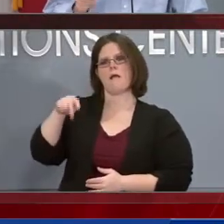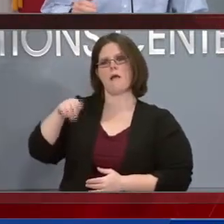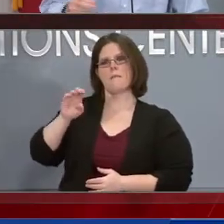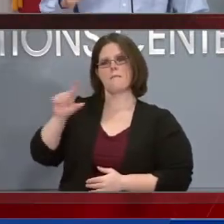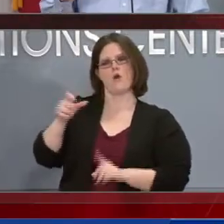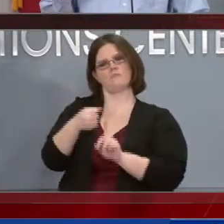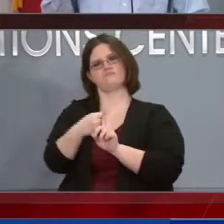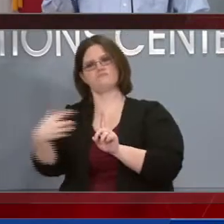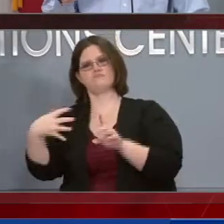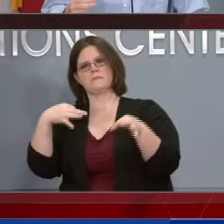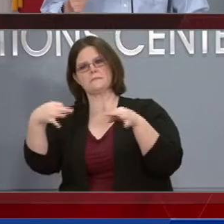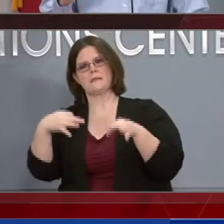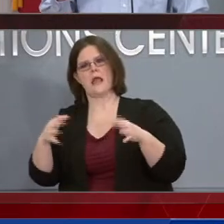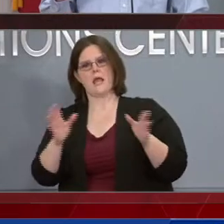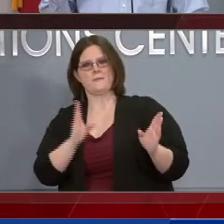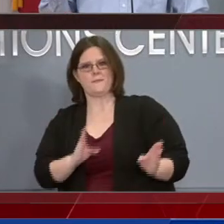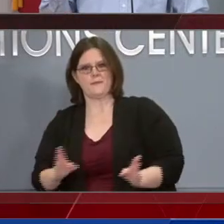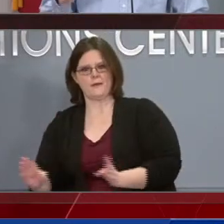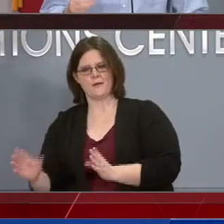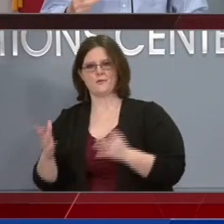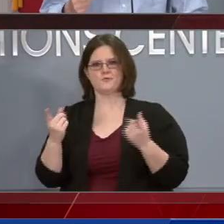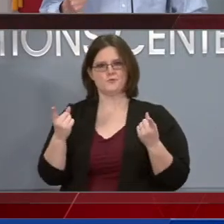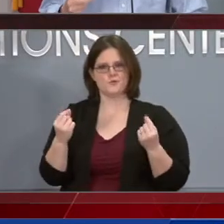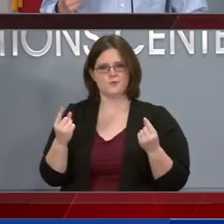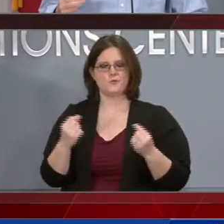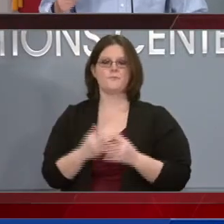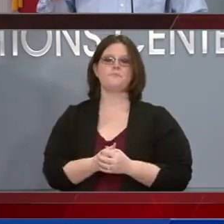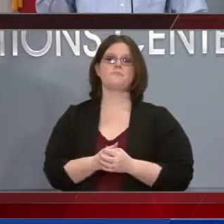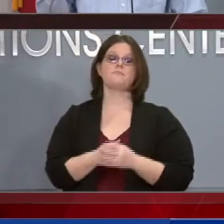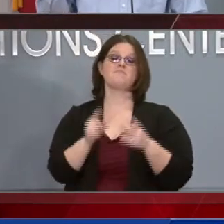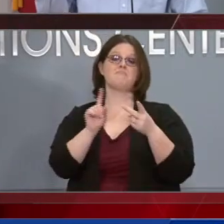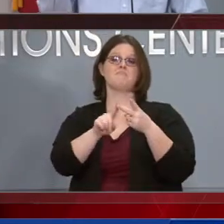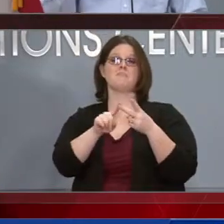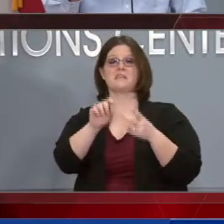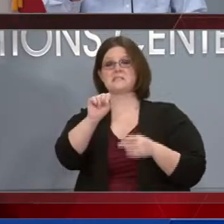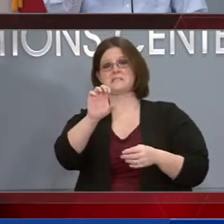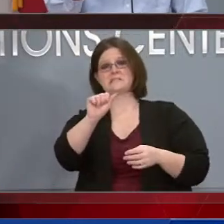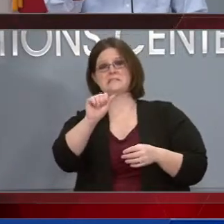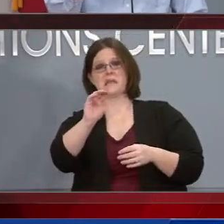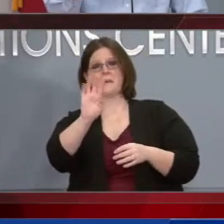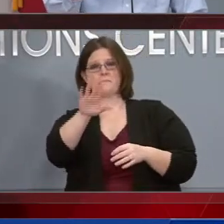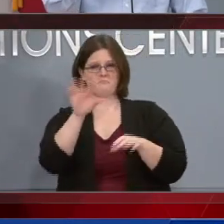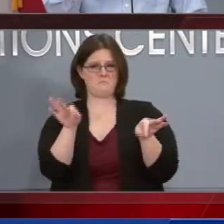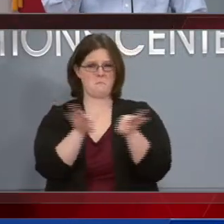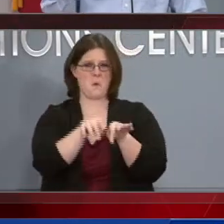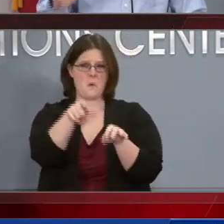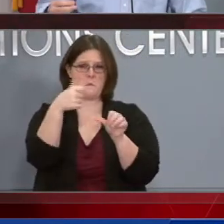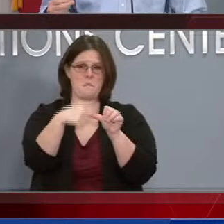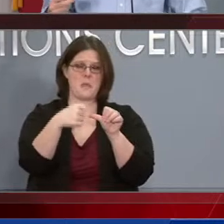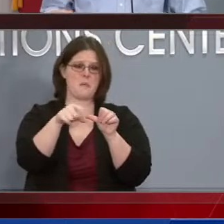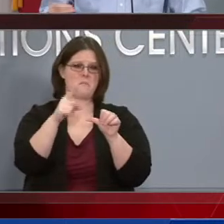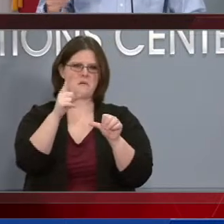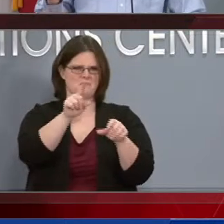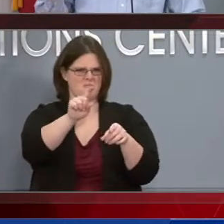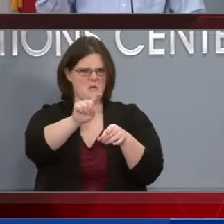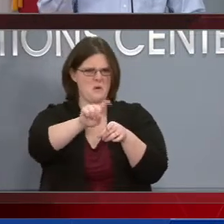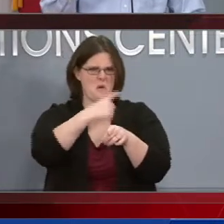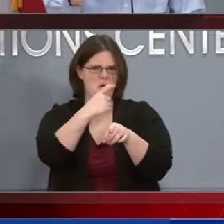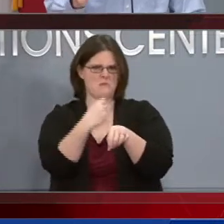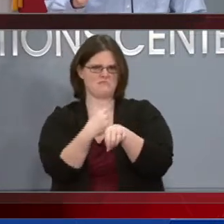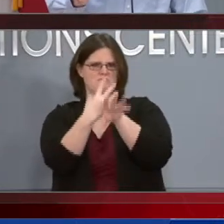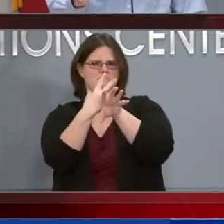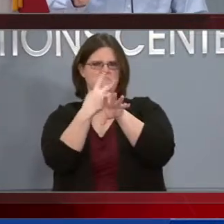further. And remember, with with scammers, anybody who contacts you over the phone or